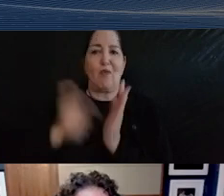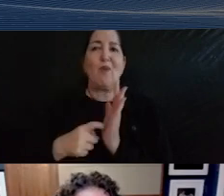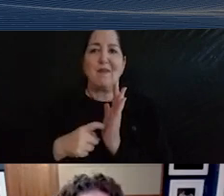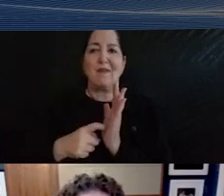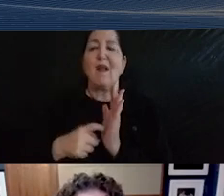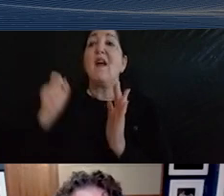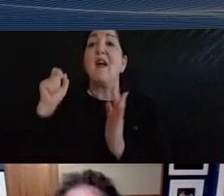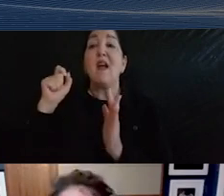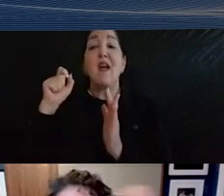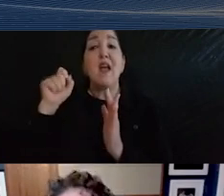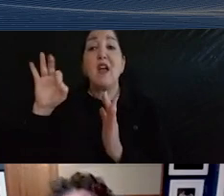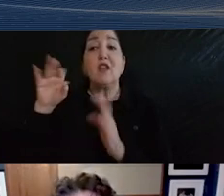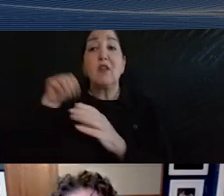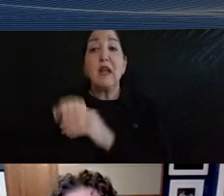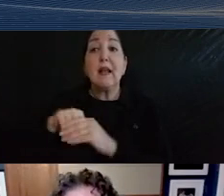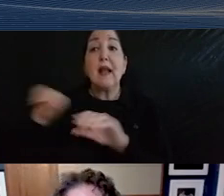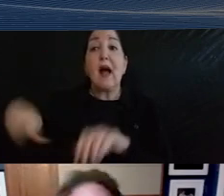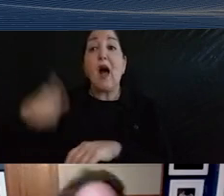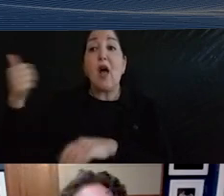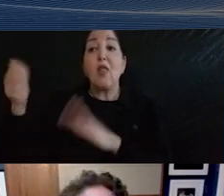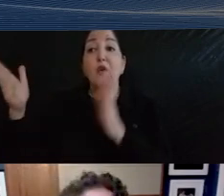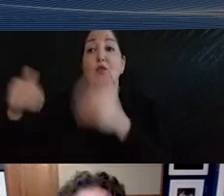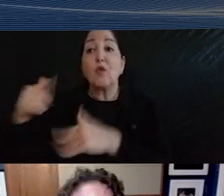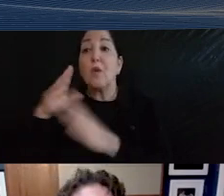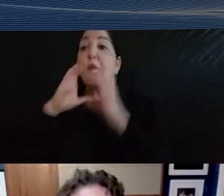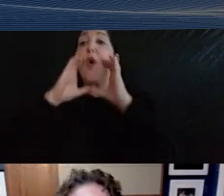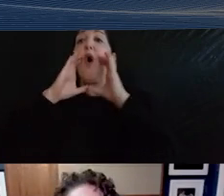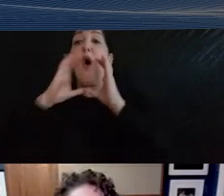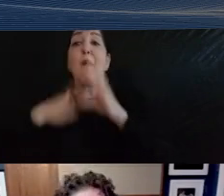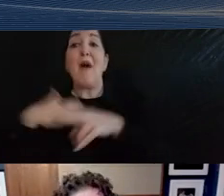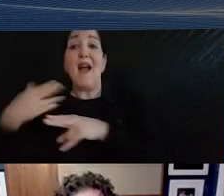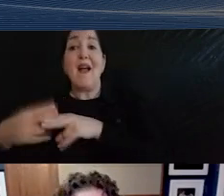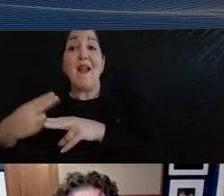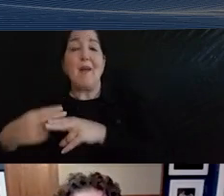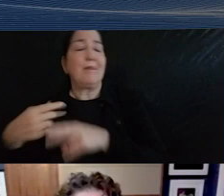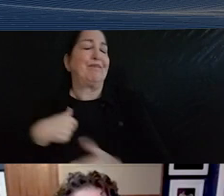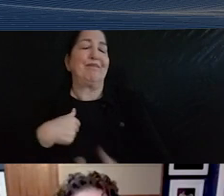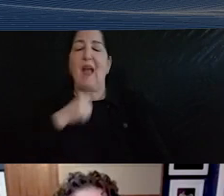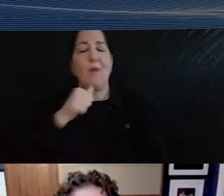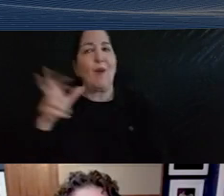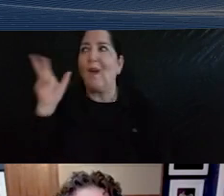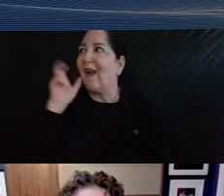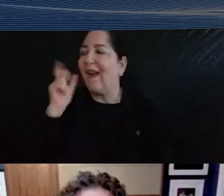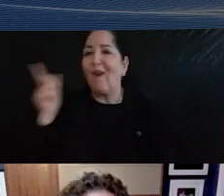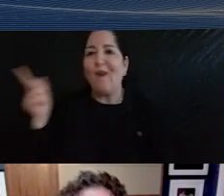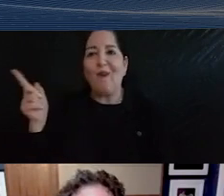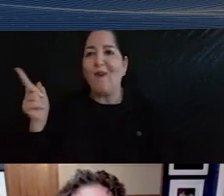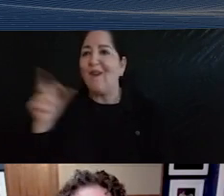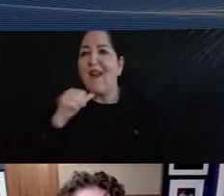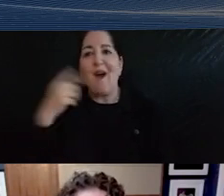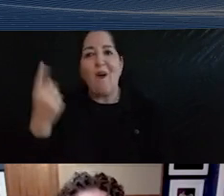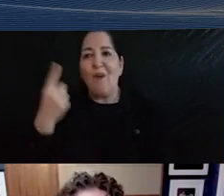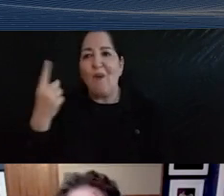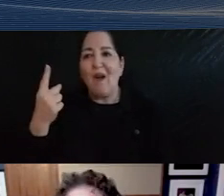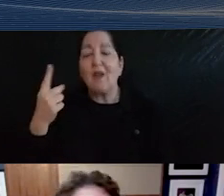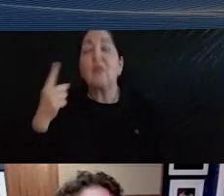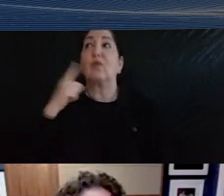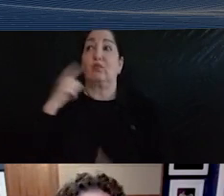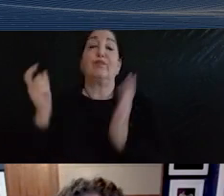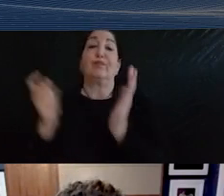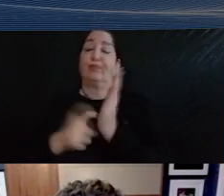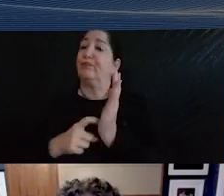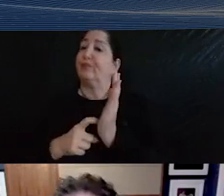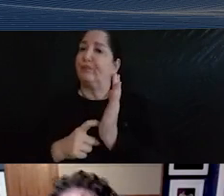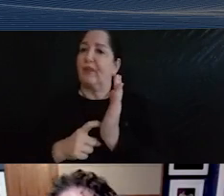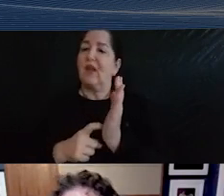was calling me from the other room, I wouldn't always hear her. Because she noticed that there were some things that I wasn't hearing very well, she decided to give me a